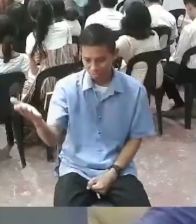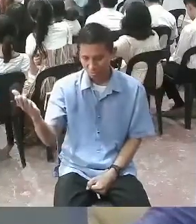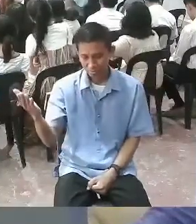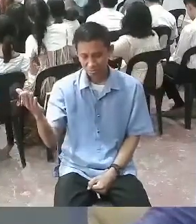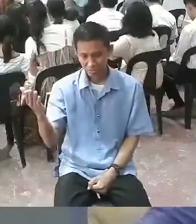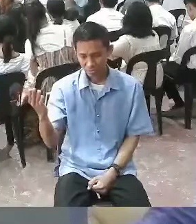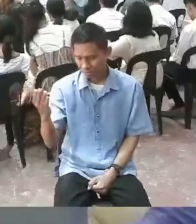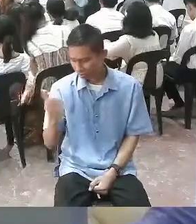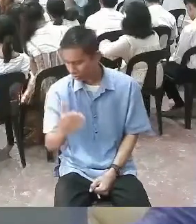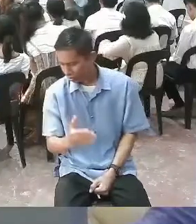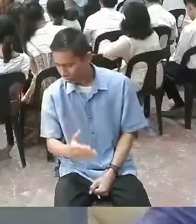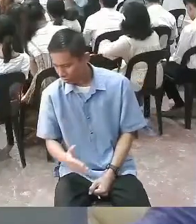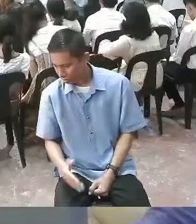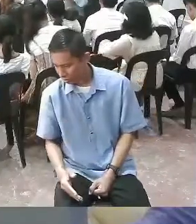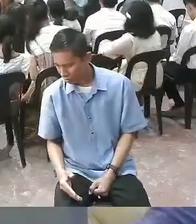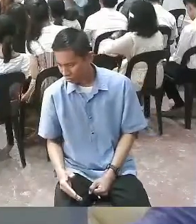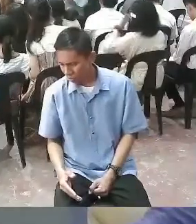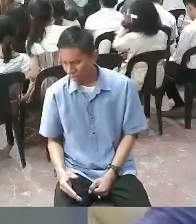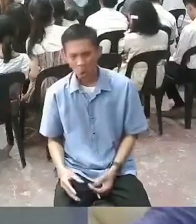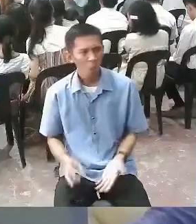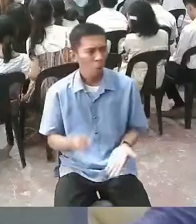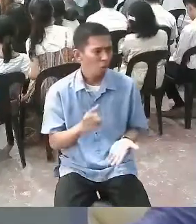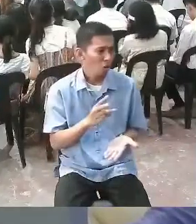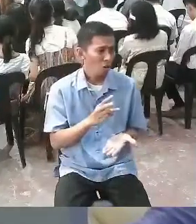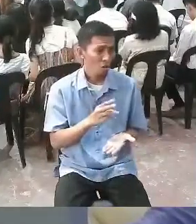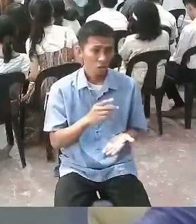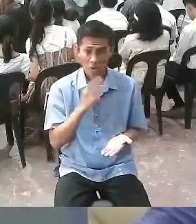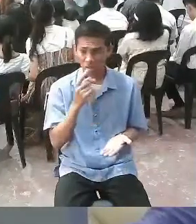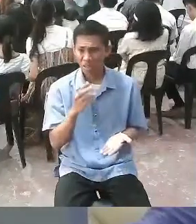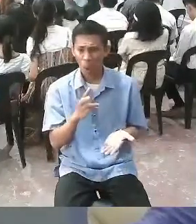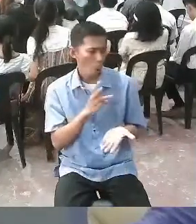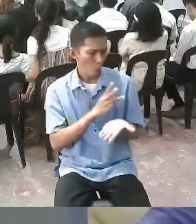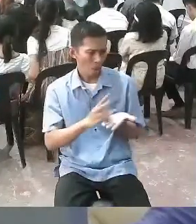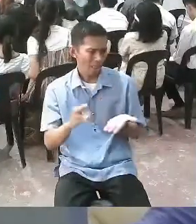the thought of foolishness is sin.